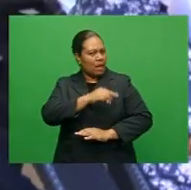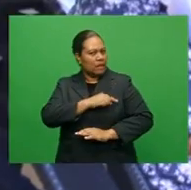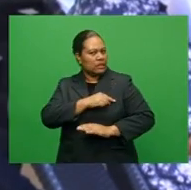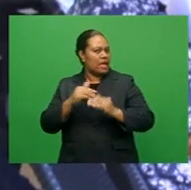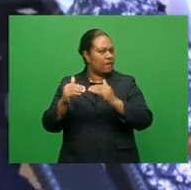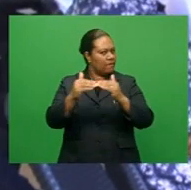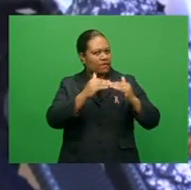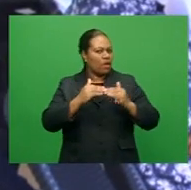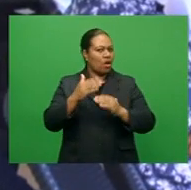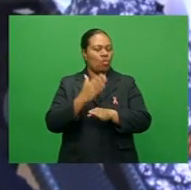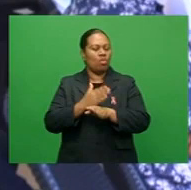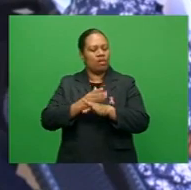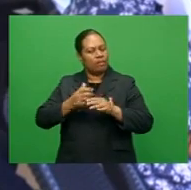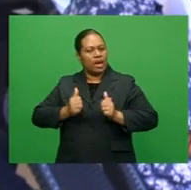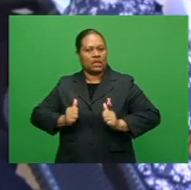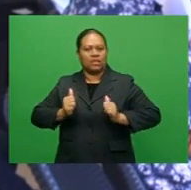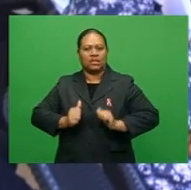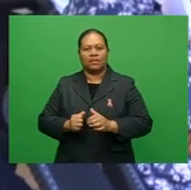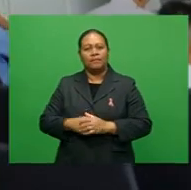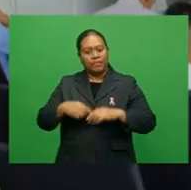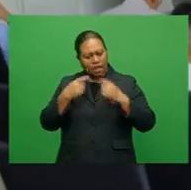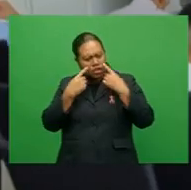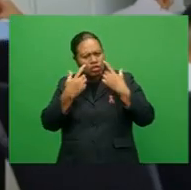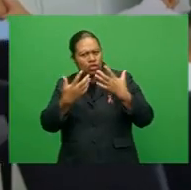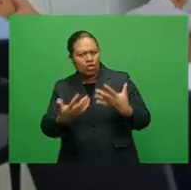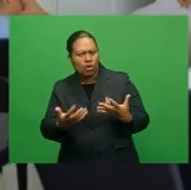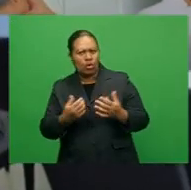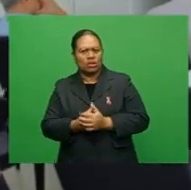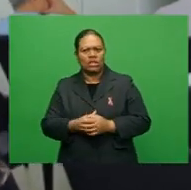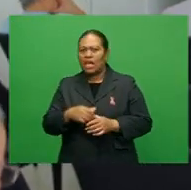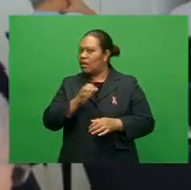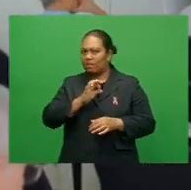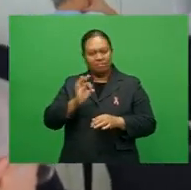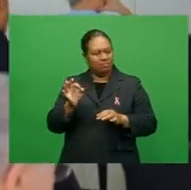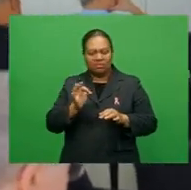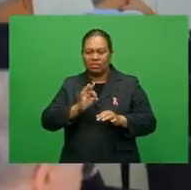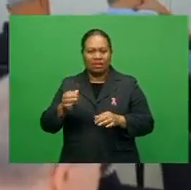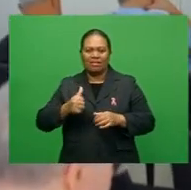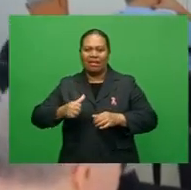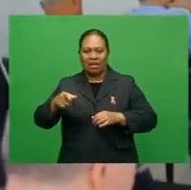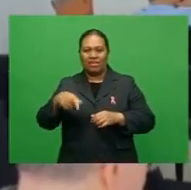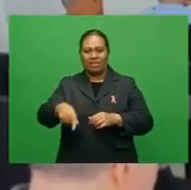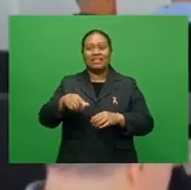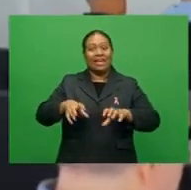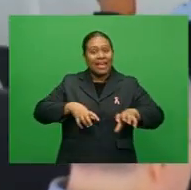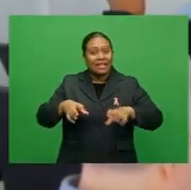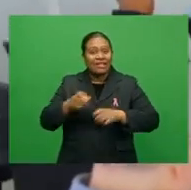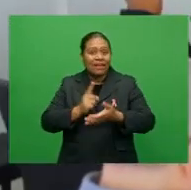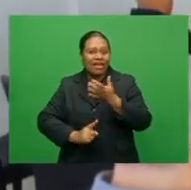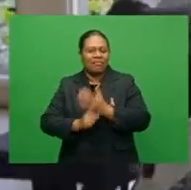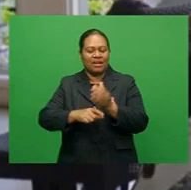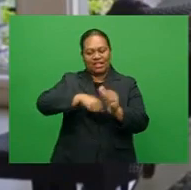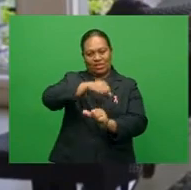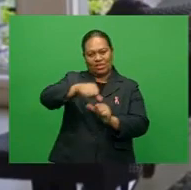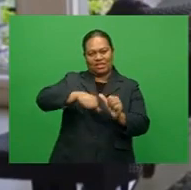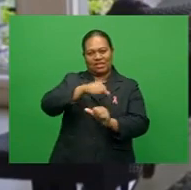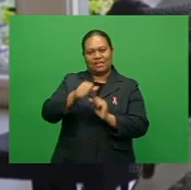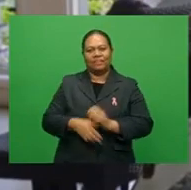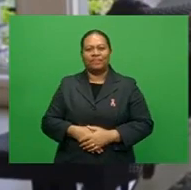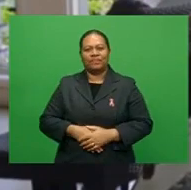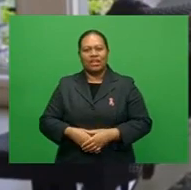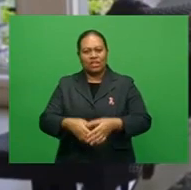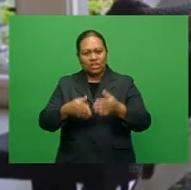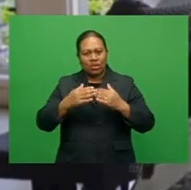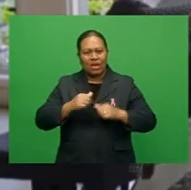fair workplace practices. He highlighted that they will not tolerate questionable activities in the association. The association held